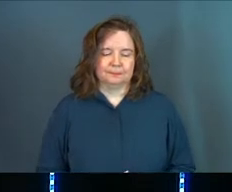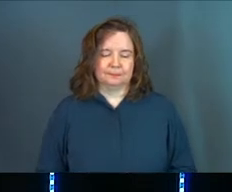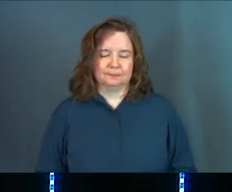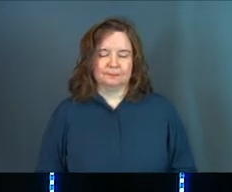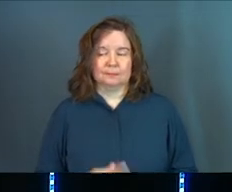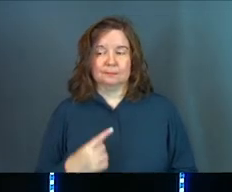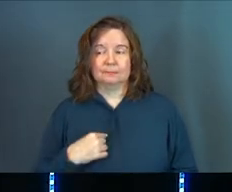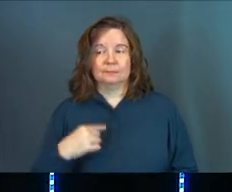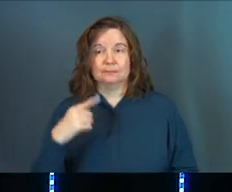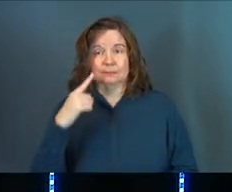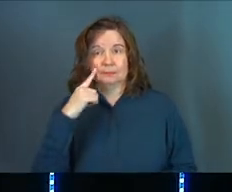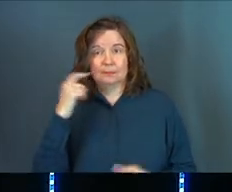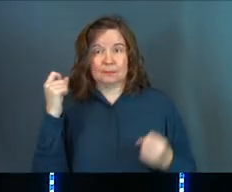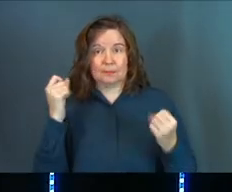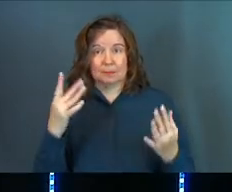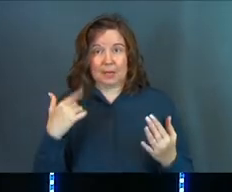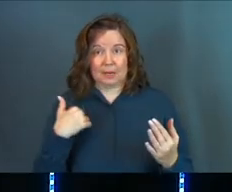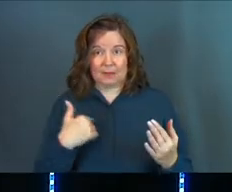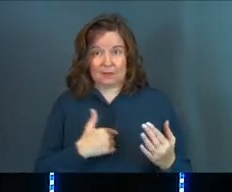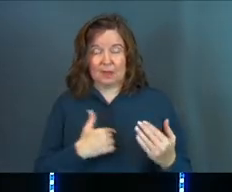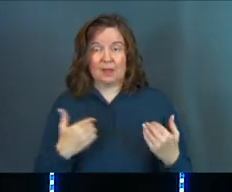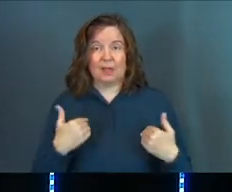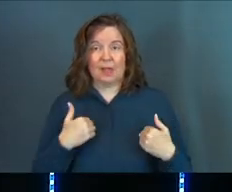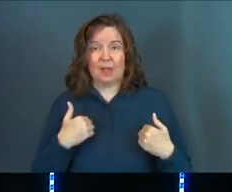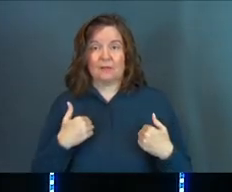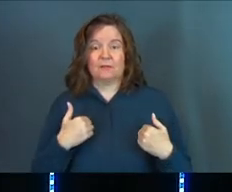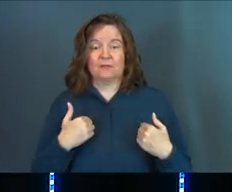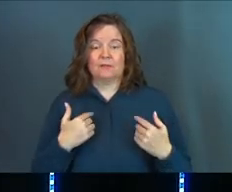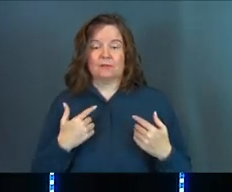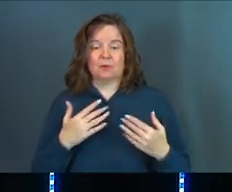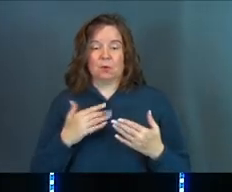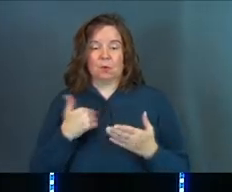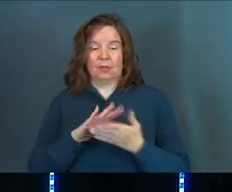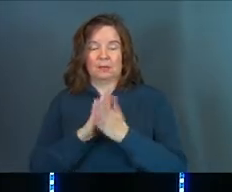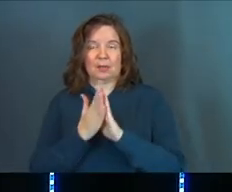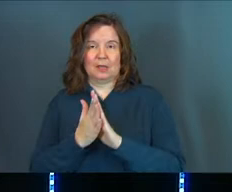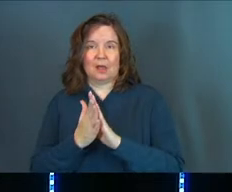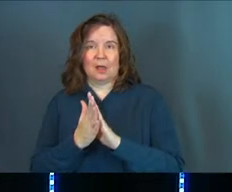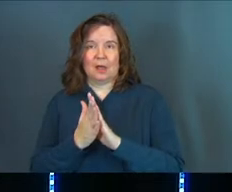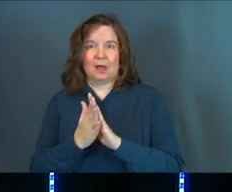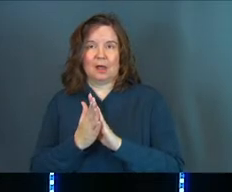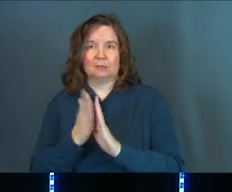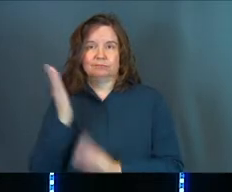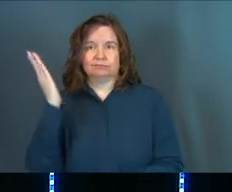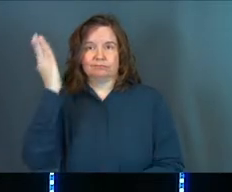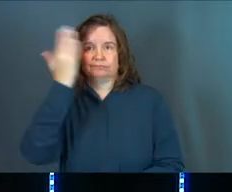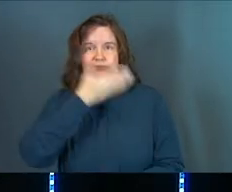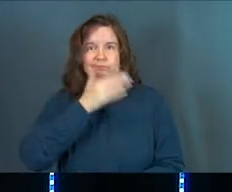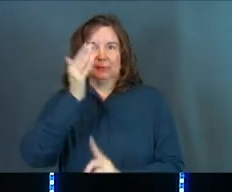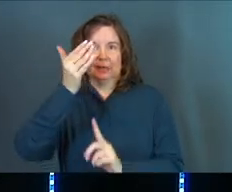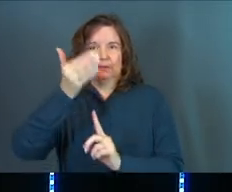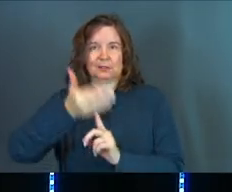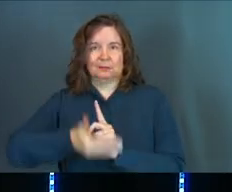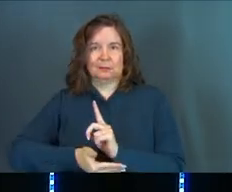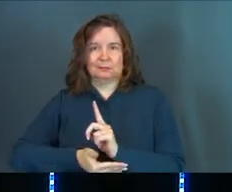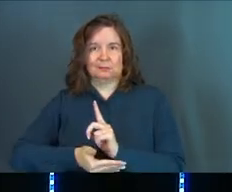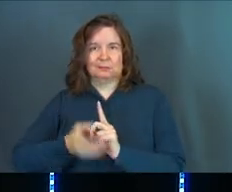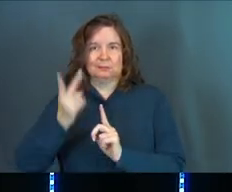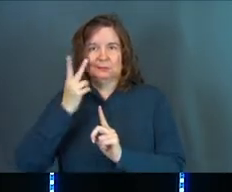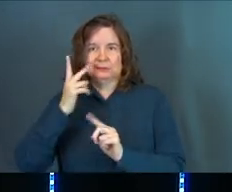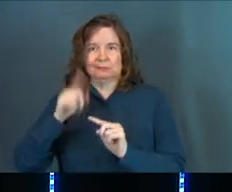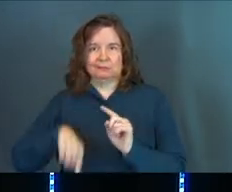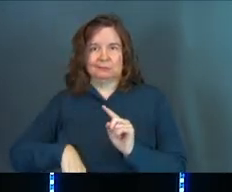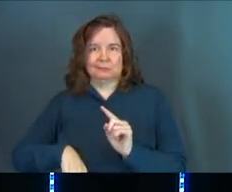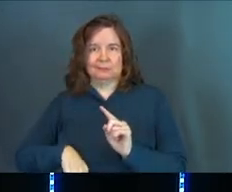I think many of us have gotten to a point where we have become invisible in this life.